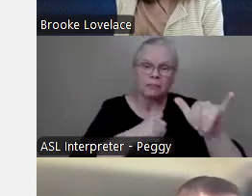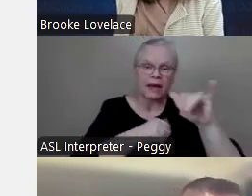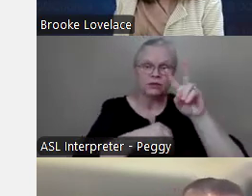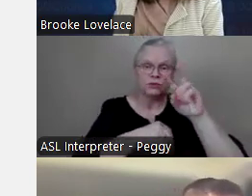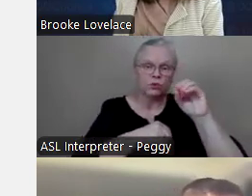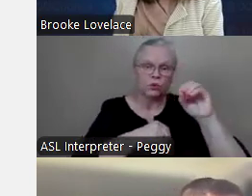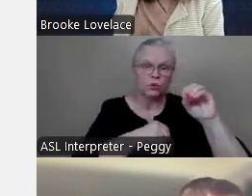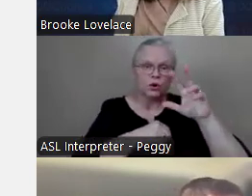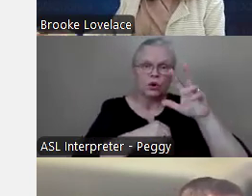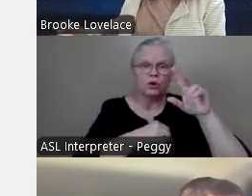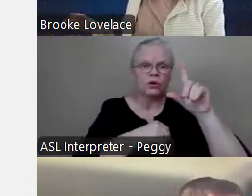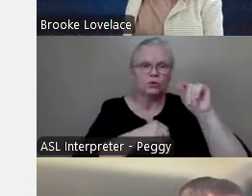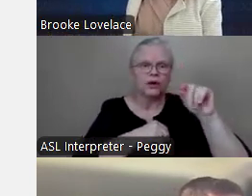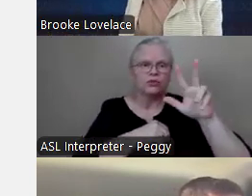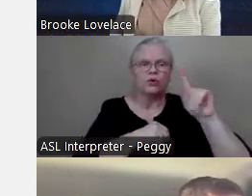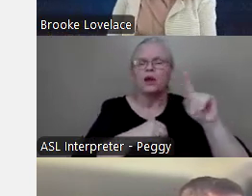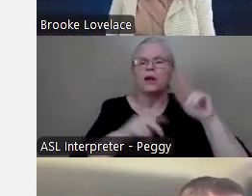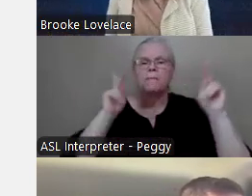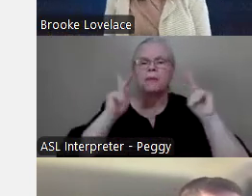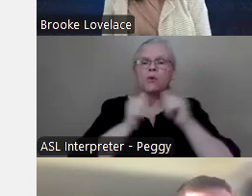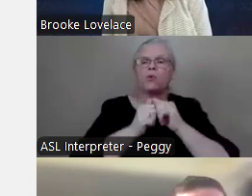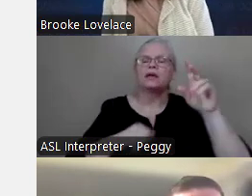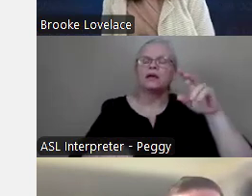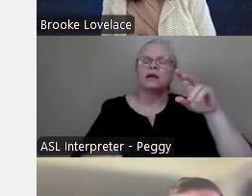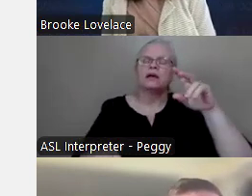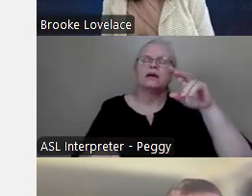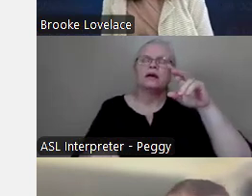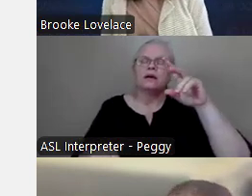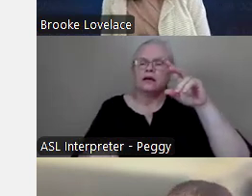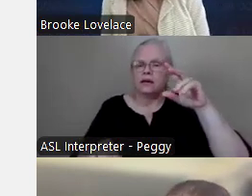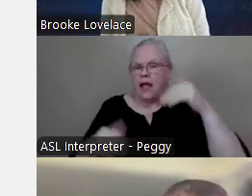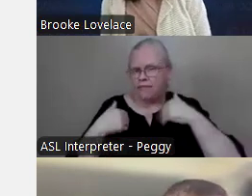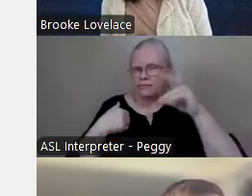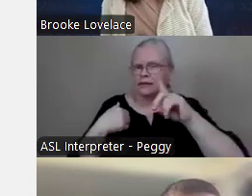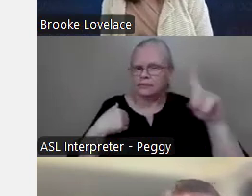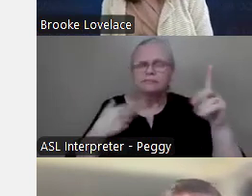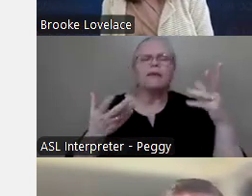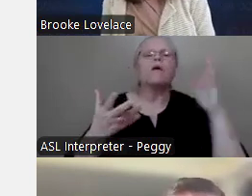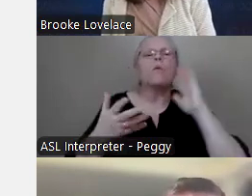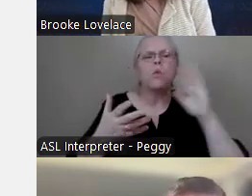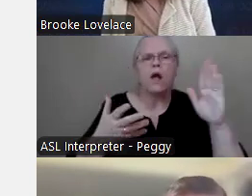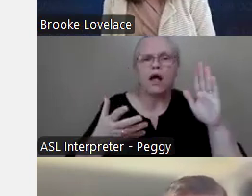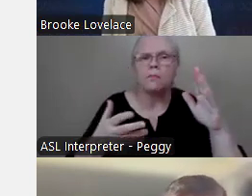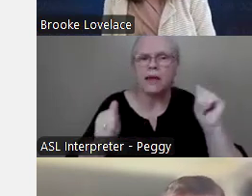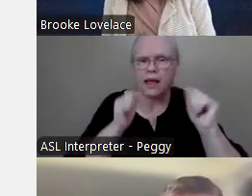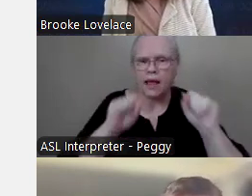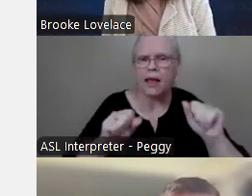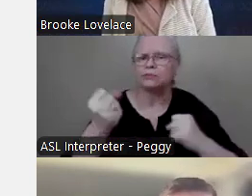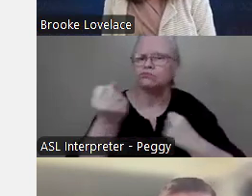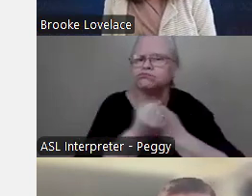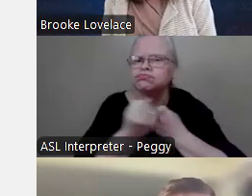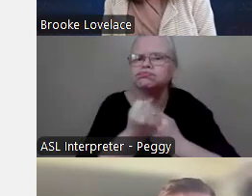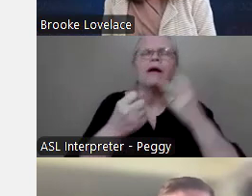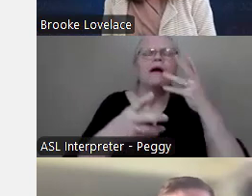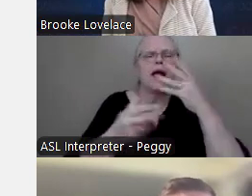2031, people with developmental disabilities and their families will expand their knowledge, tools, and confidence to advocate for quality,